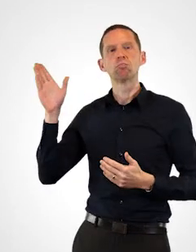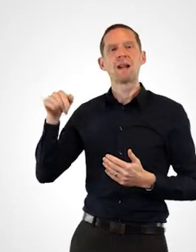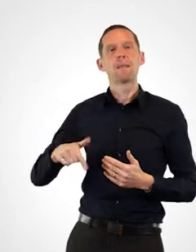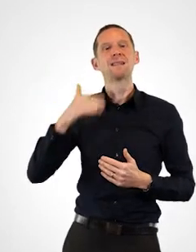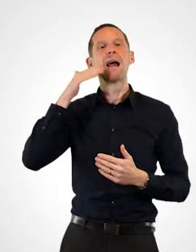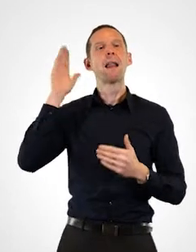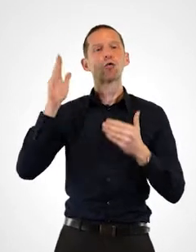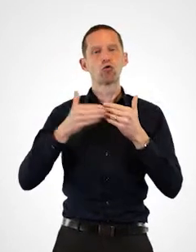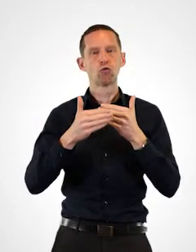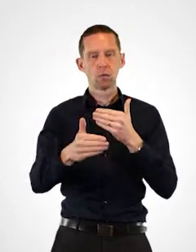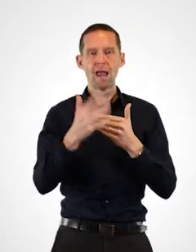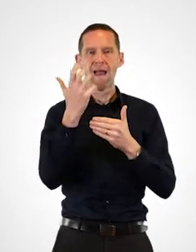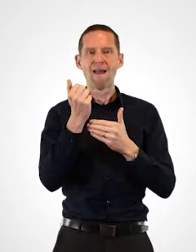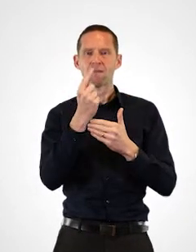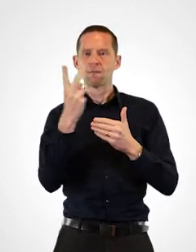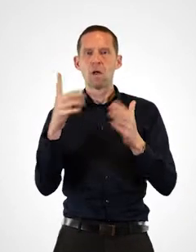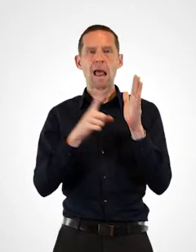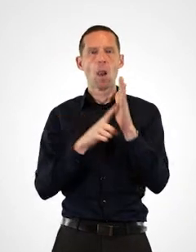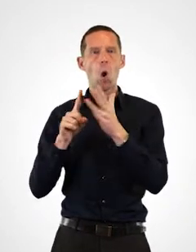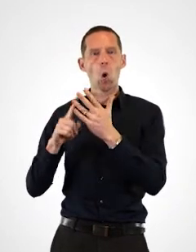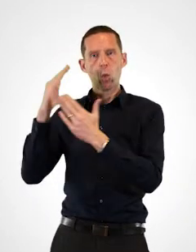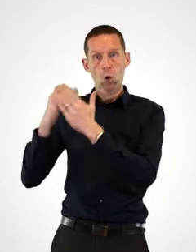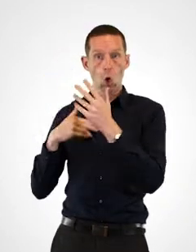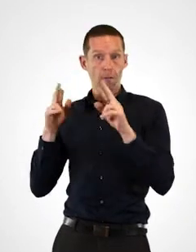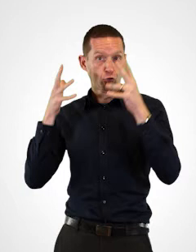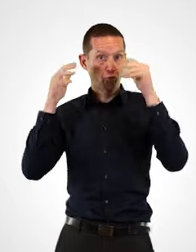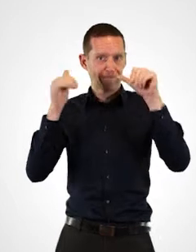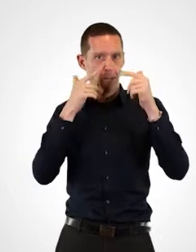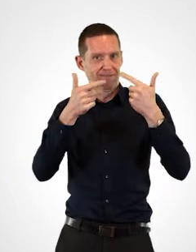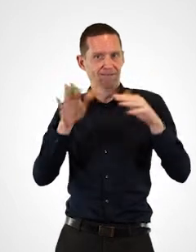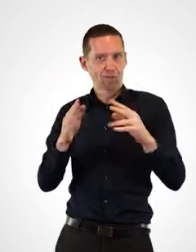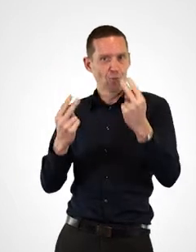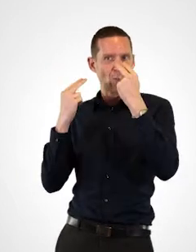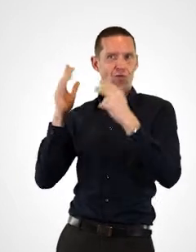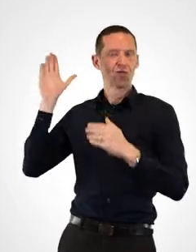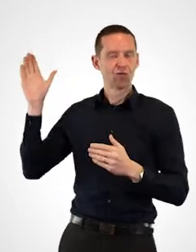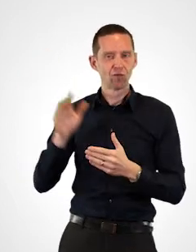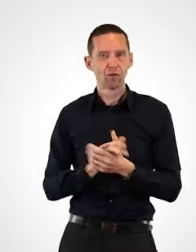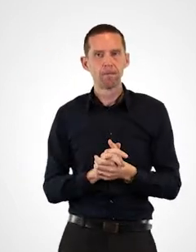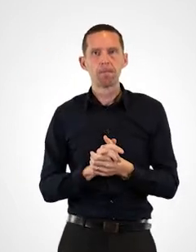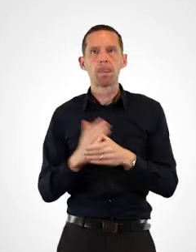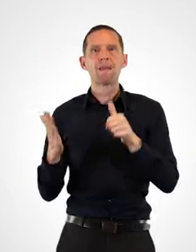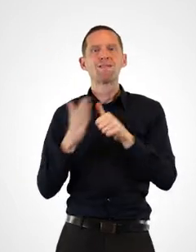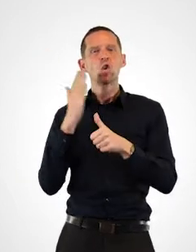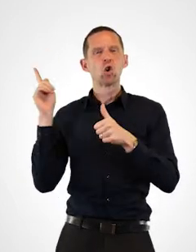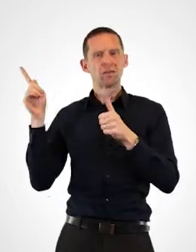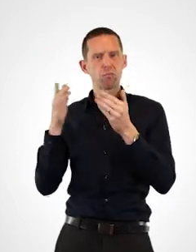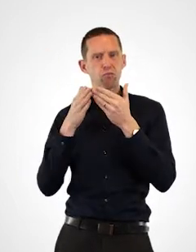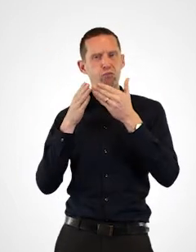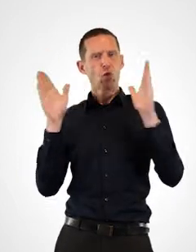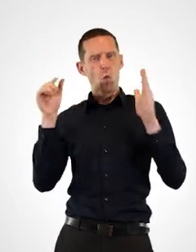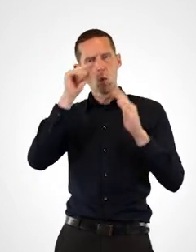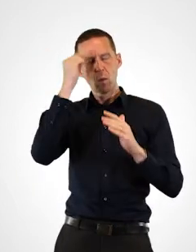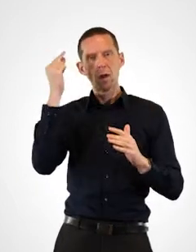lecture series, we have a number of learning objectives that we hope we achieve with you when you're finished watching it. The first is a really broad objective to just